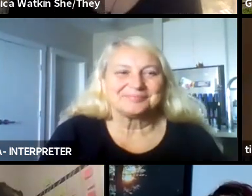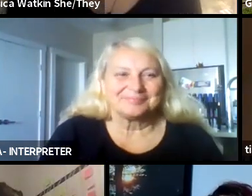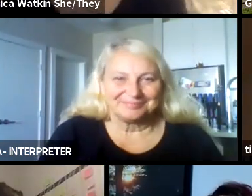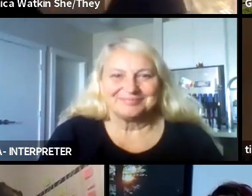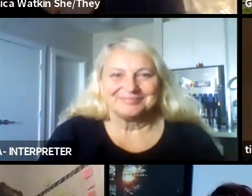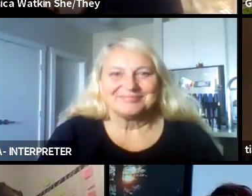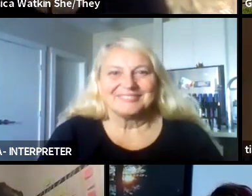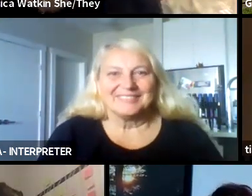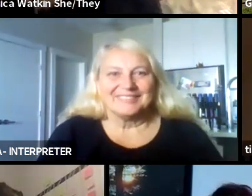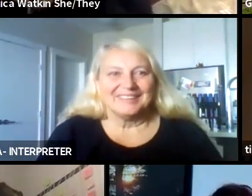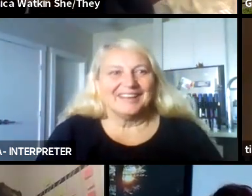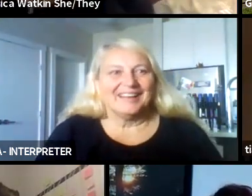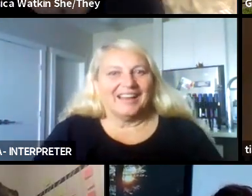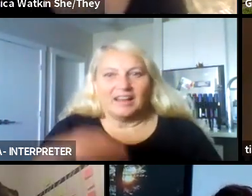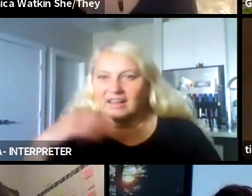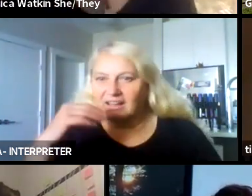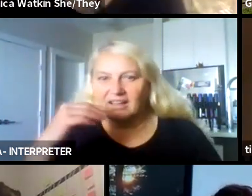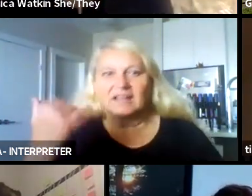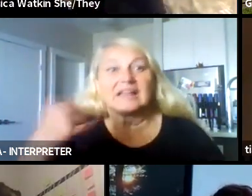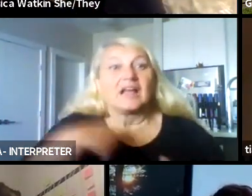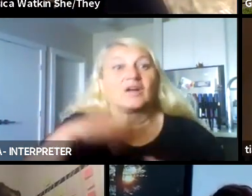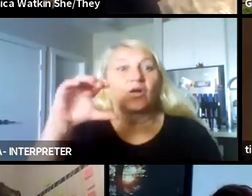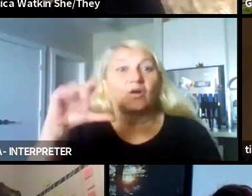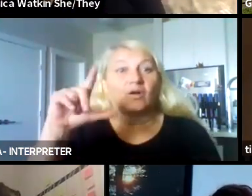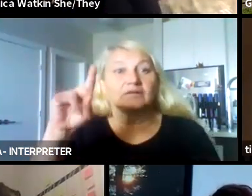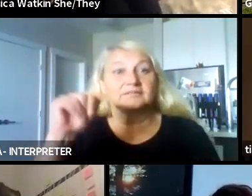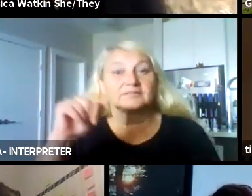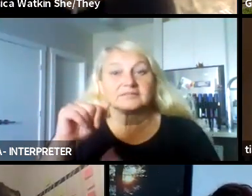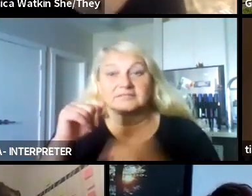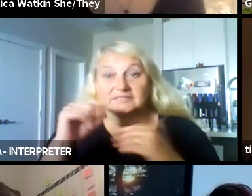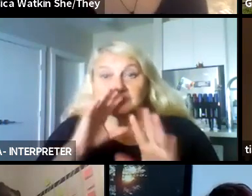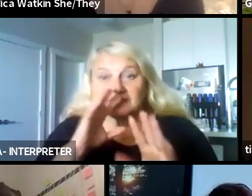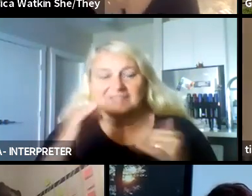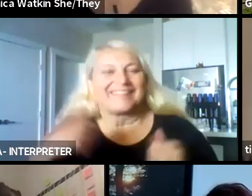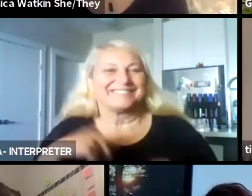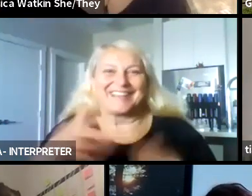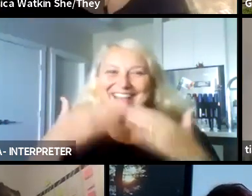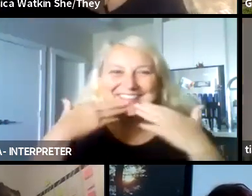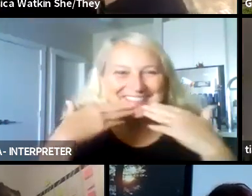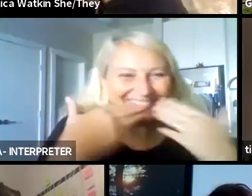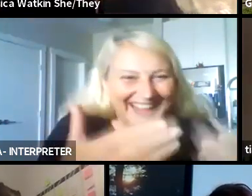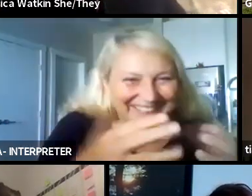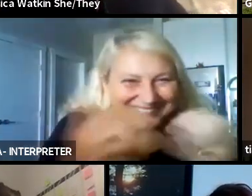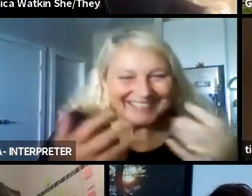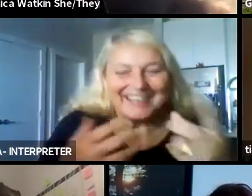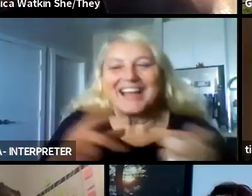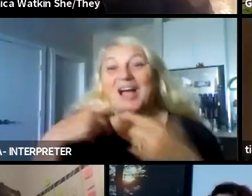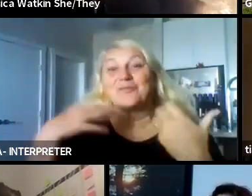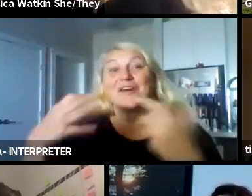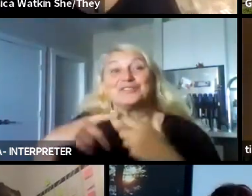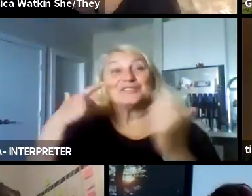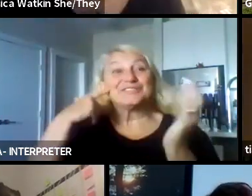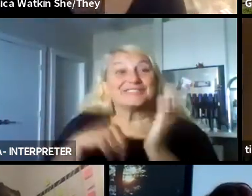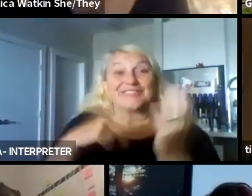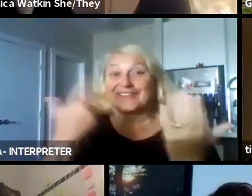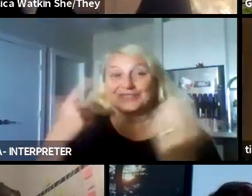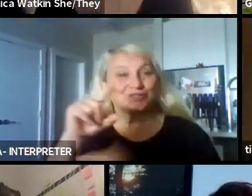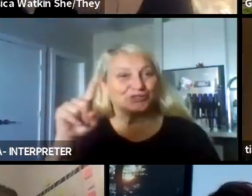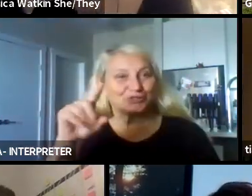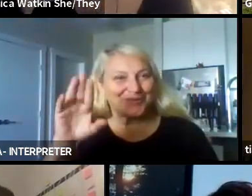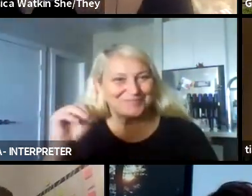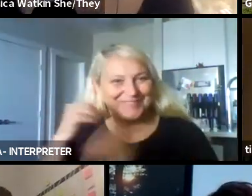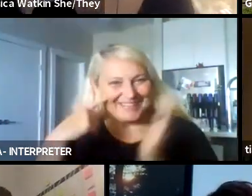Excellent, thank you so much. This is Claudia speaking. I'm going to do our Zoom acknowledgement. I'm going to acknowledge a few